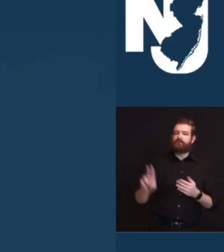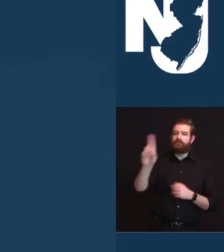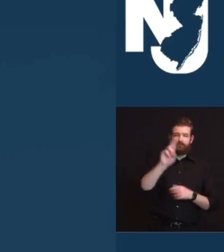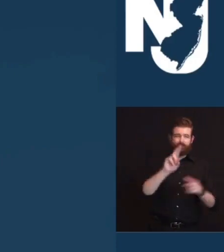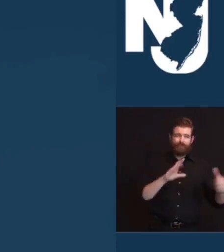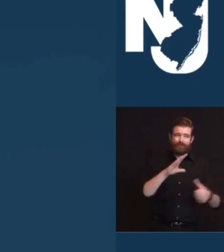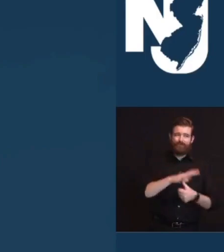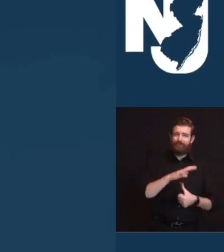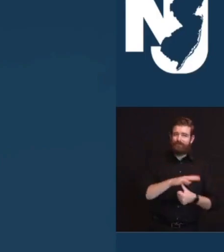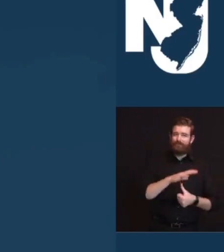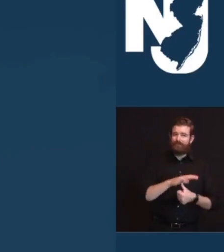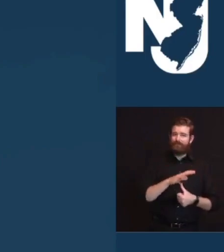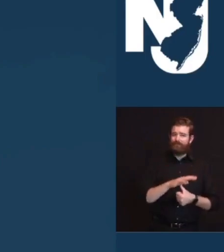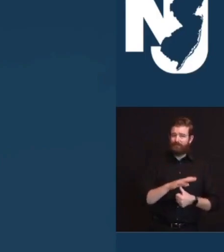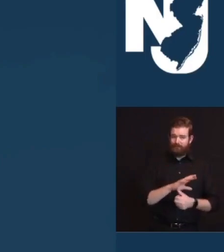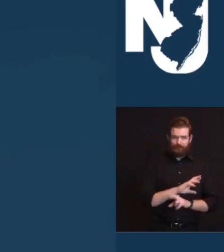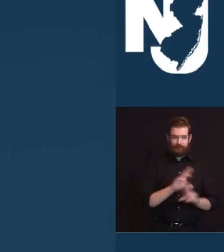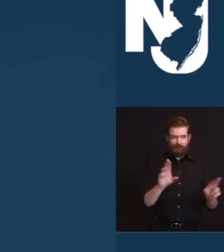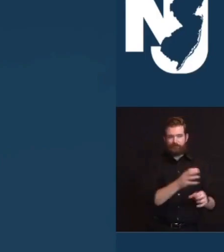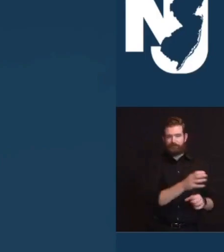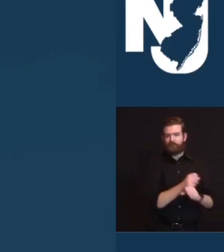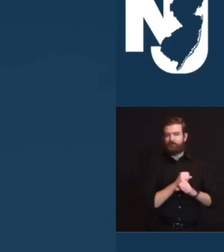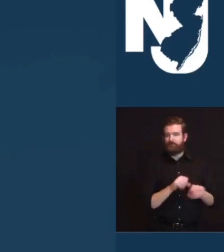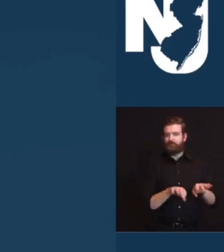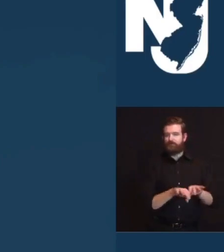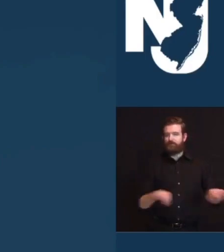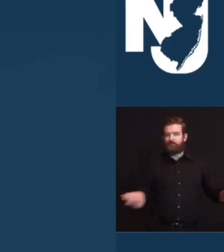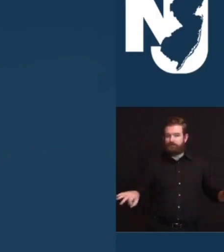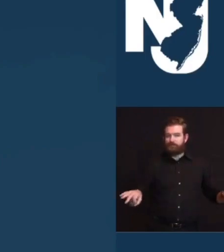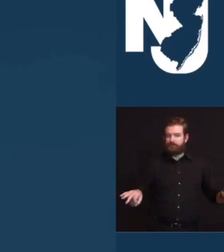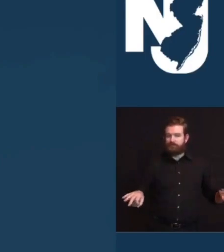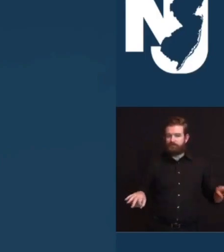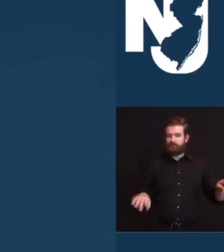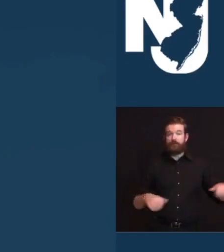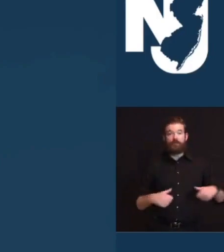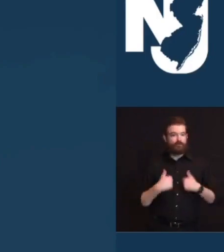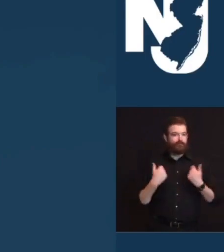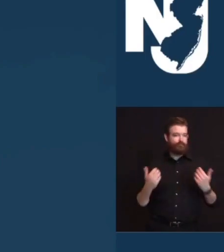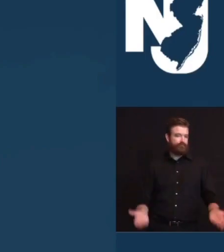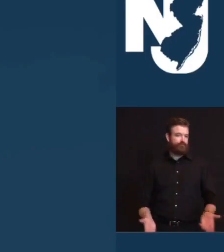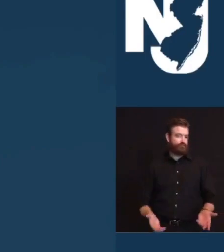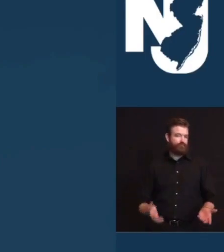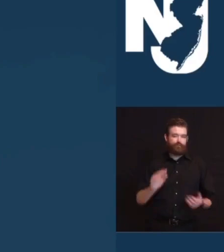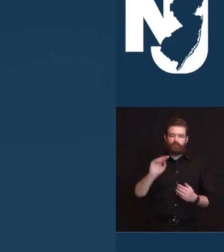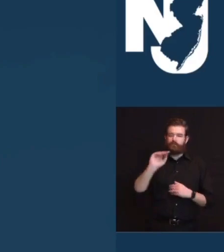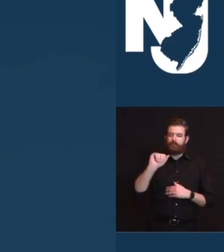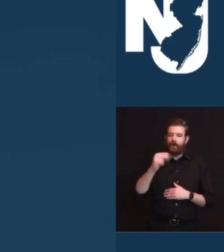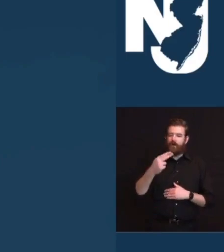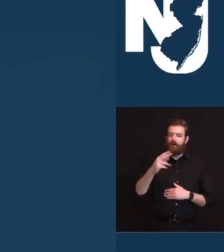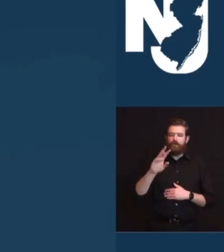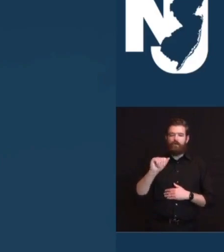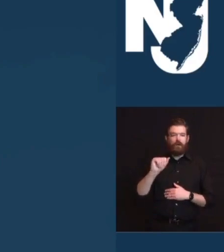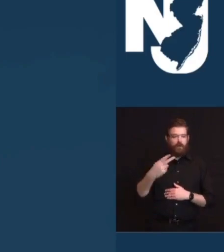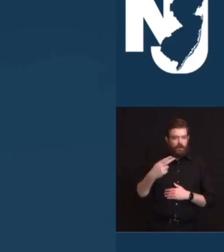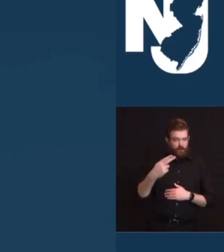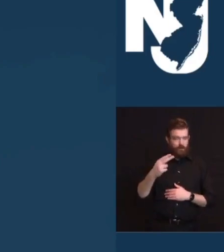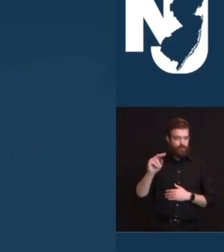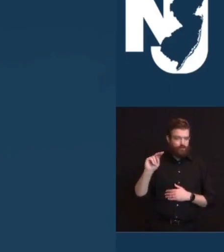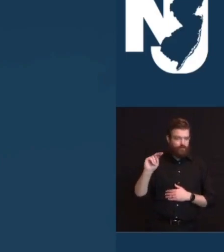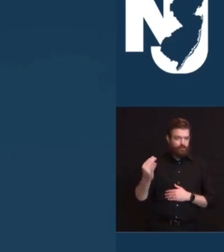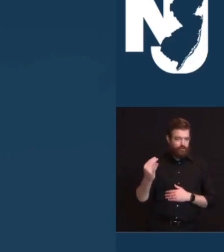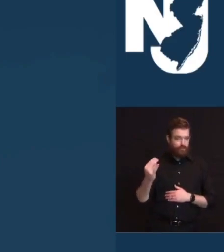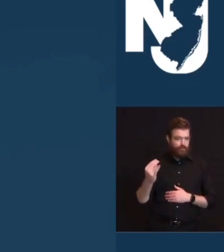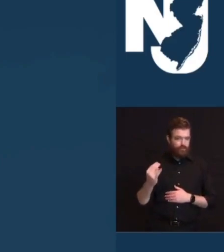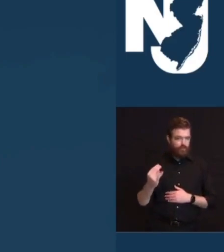receive his degree in marketing. Chase was a native of Mahwah, and back home, Chase was a standout on the football field for the Mahwah